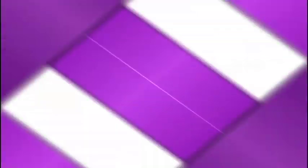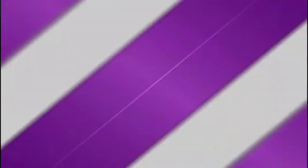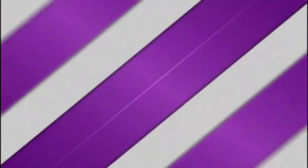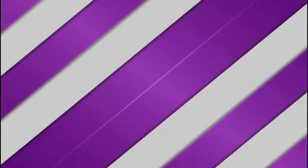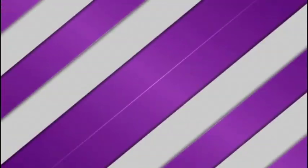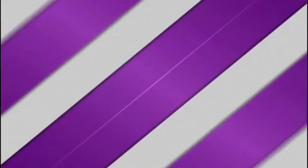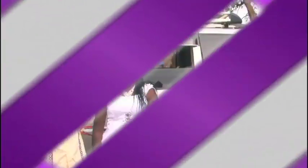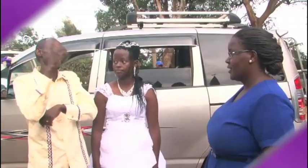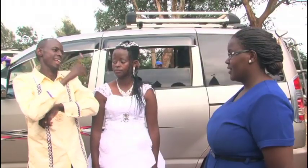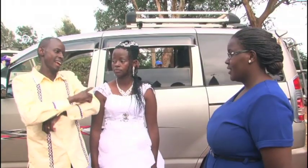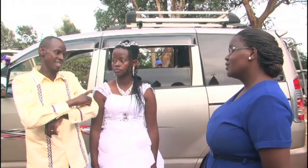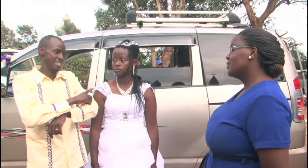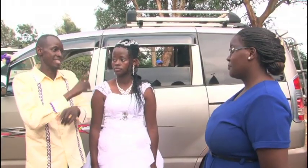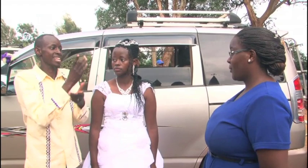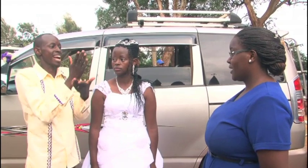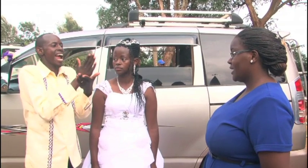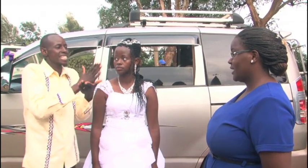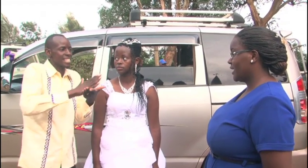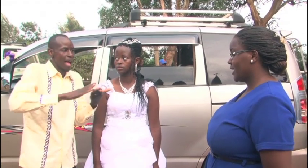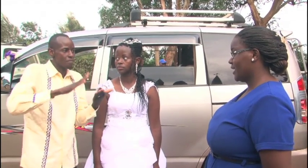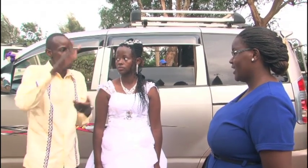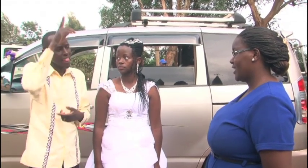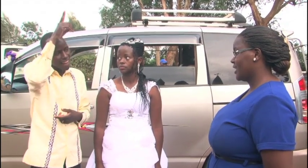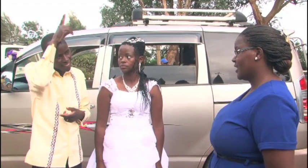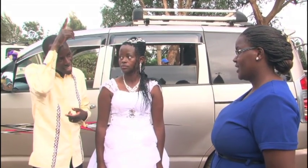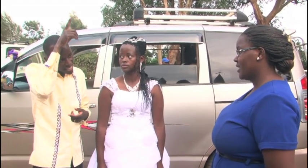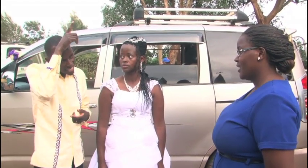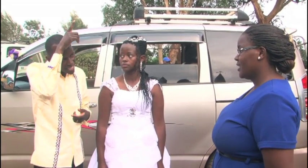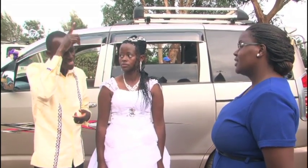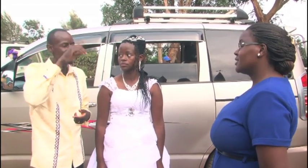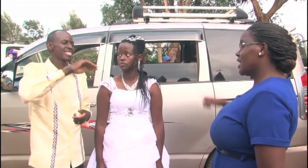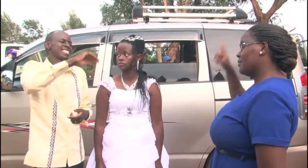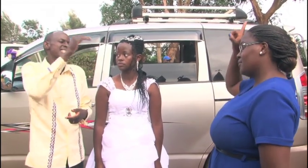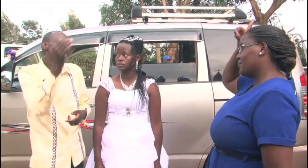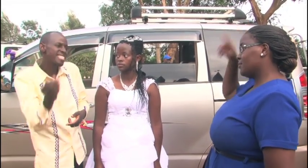good man. In my wedding day,